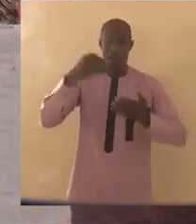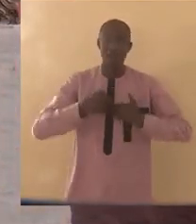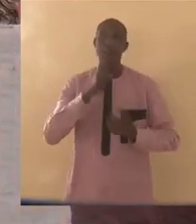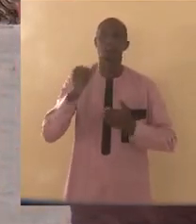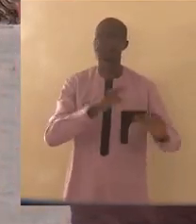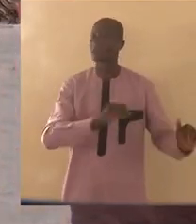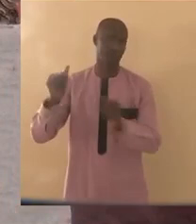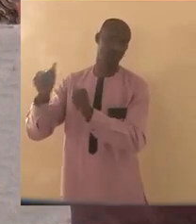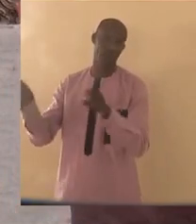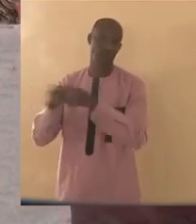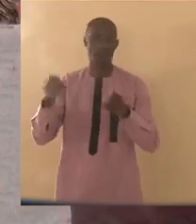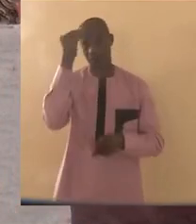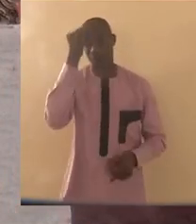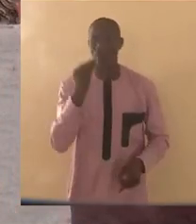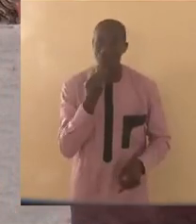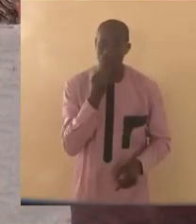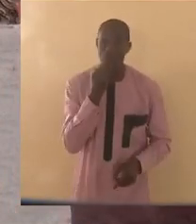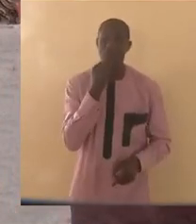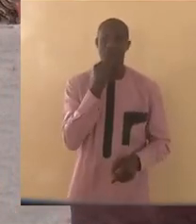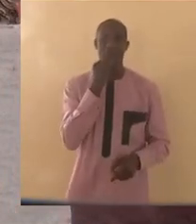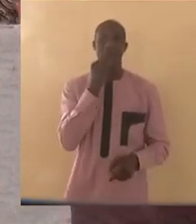He has not left us as